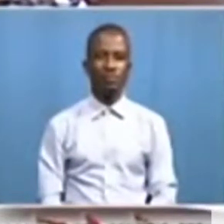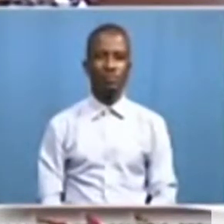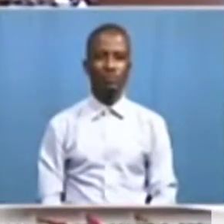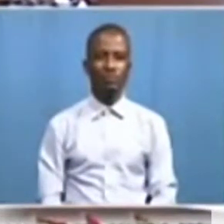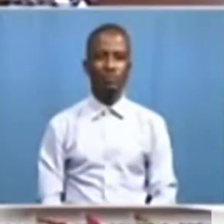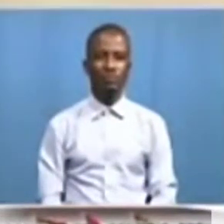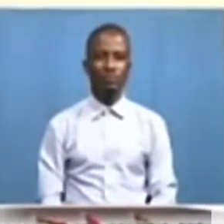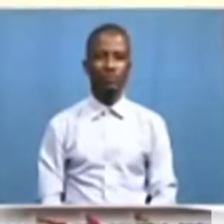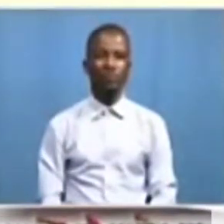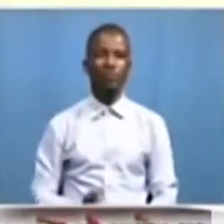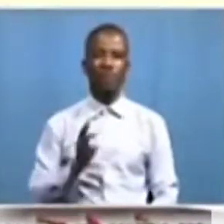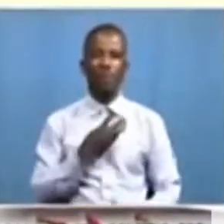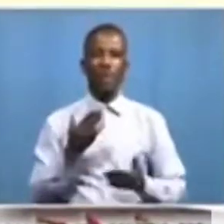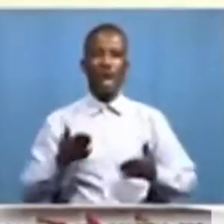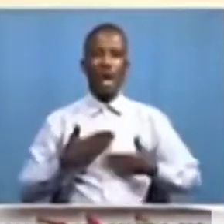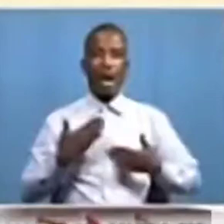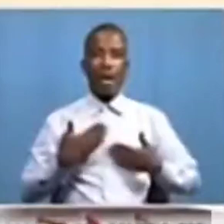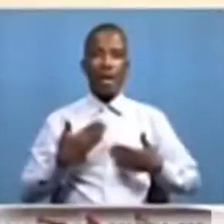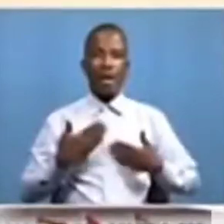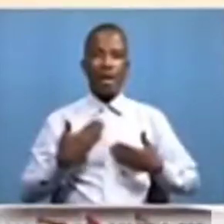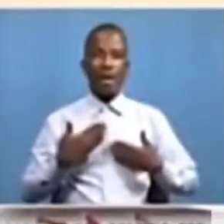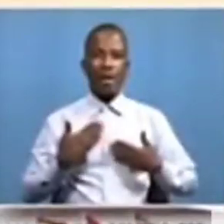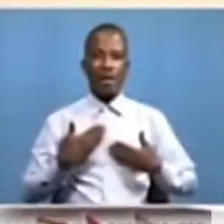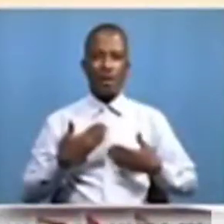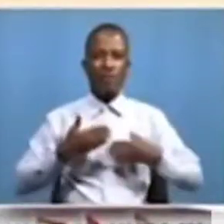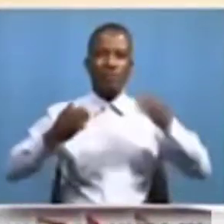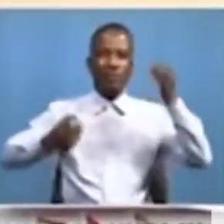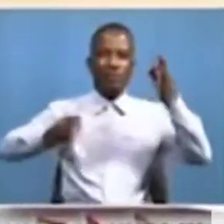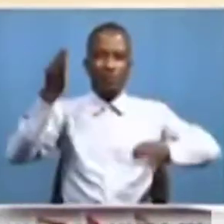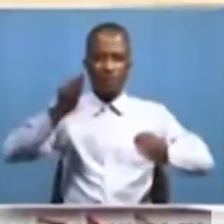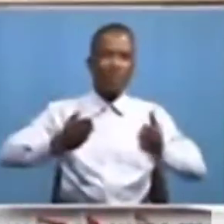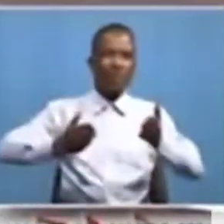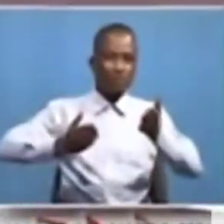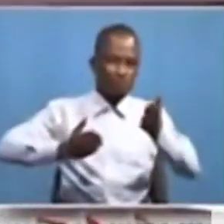My Lord, we are most grateful for the lucid judgment of the court.